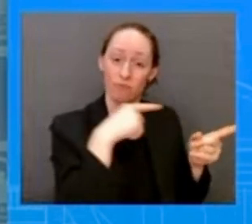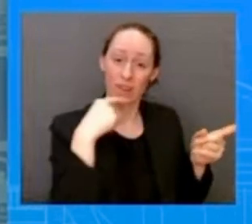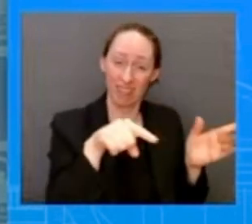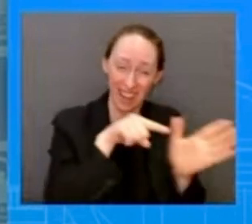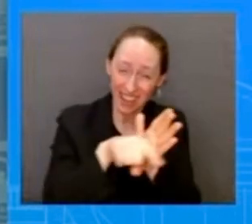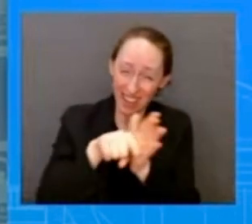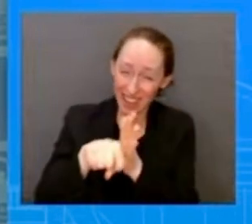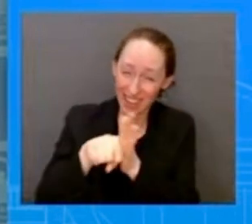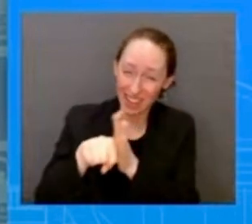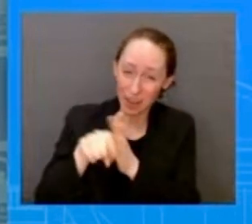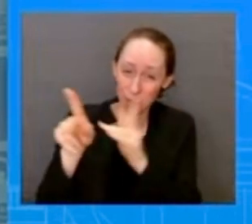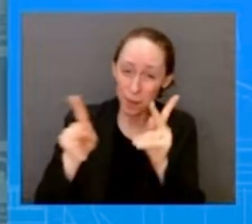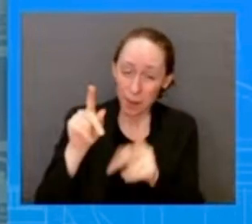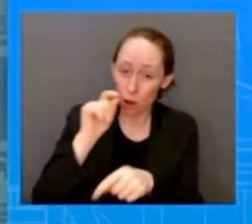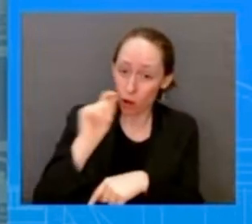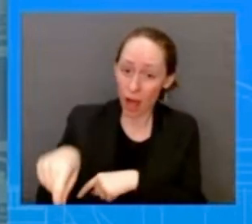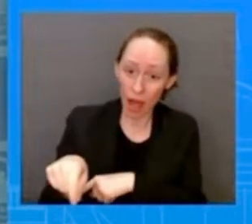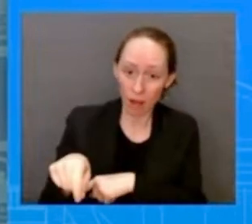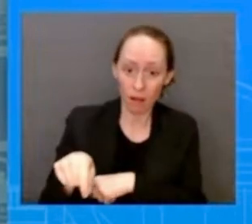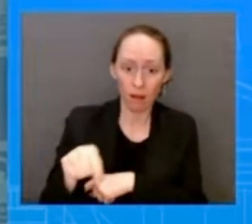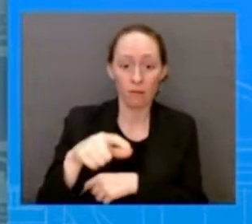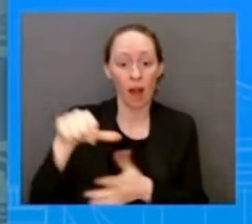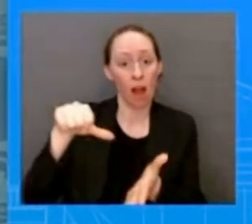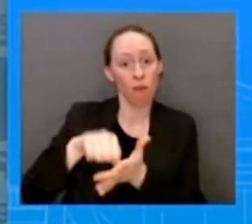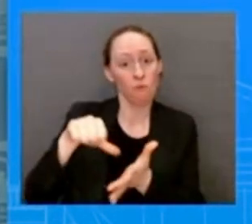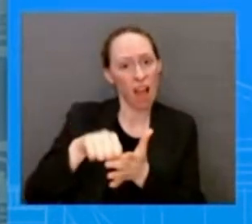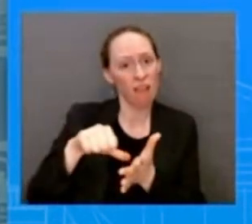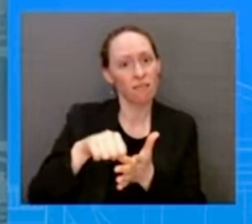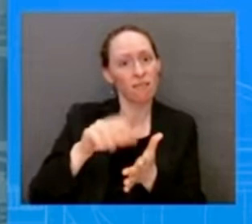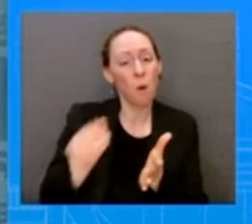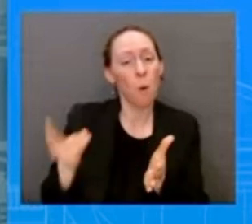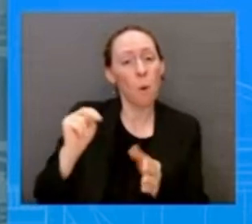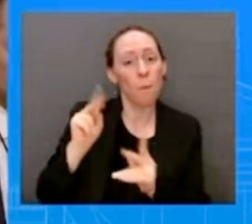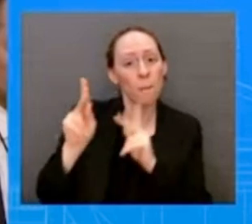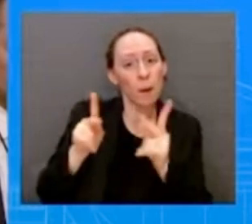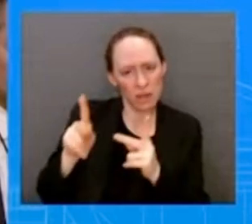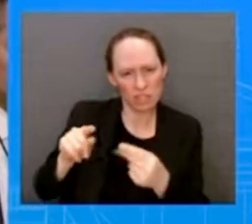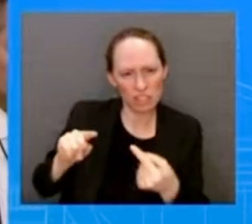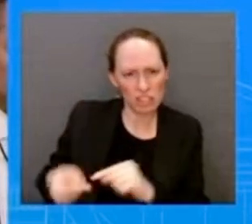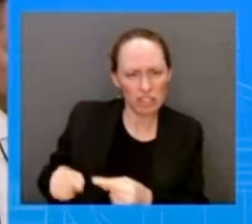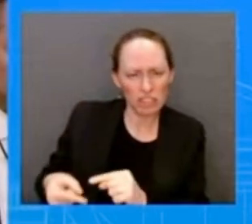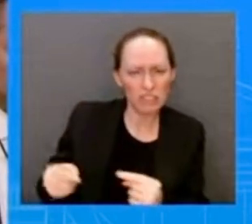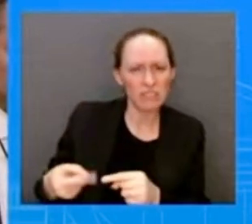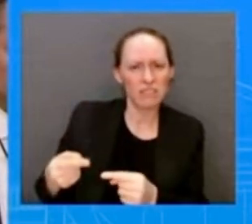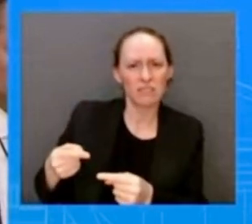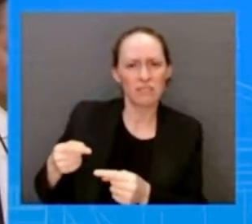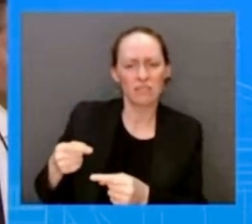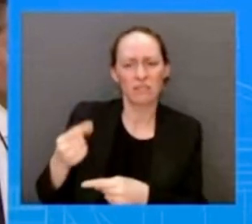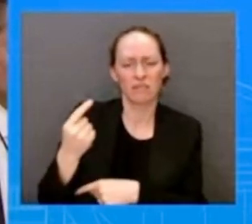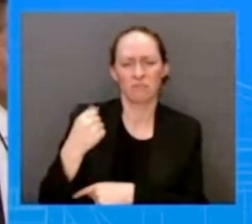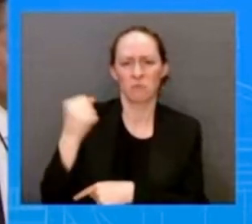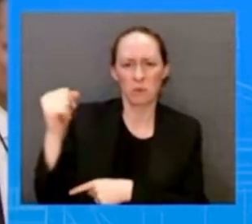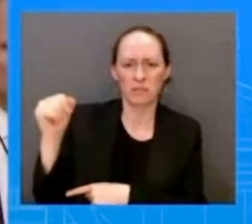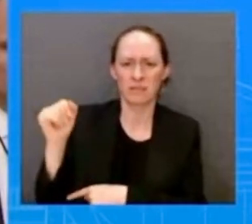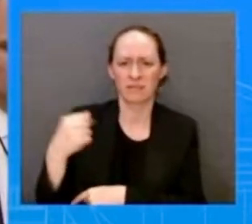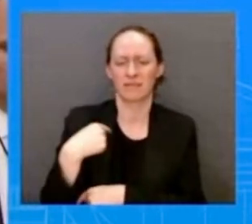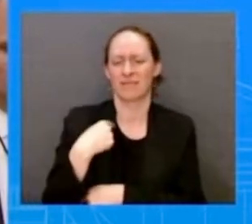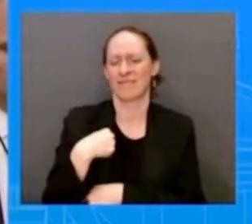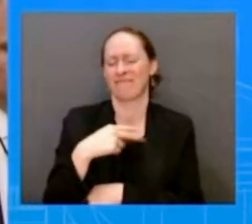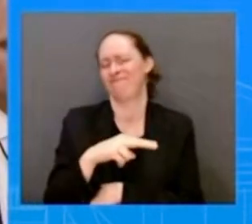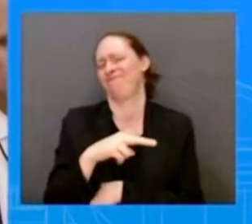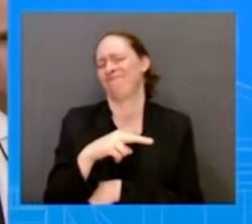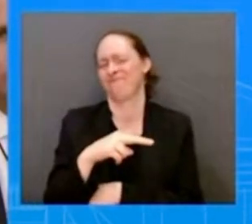the Middle East and Levant. So it's just not a focus for the administration right now. After the Israeli settlers attacked the village